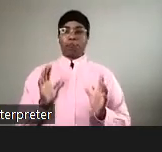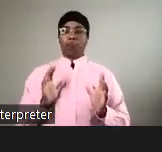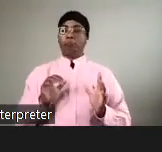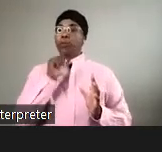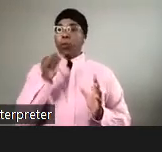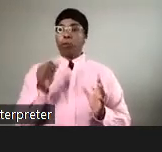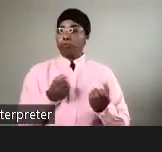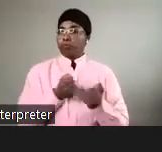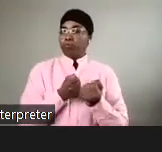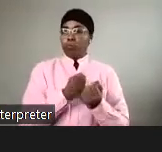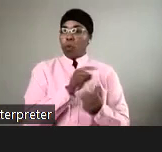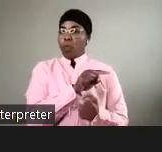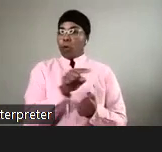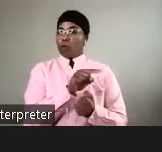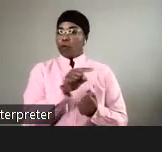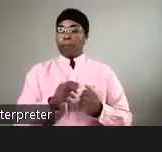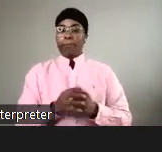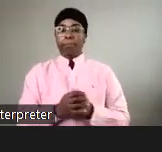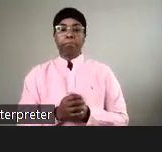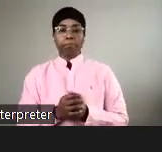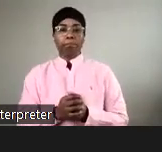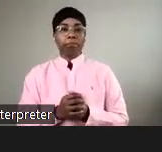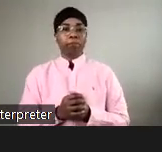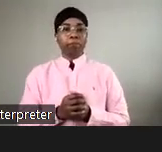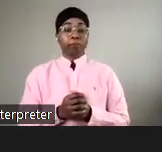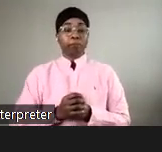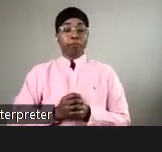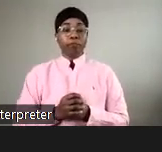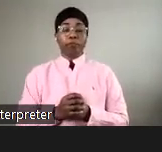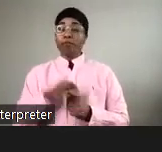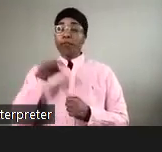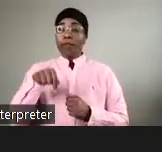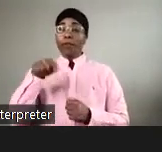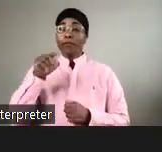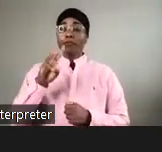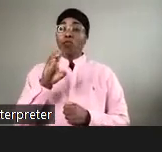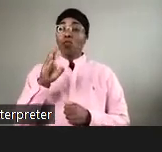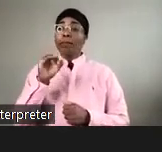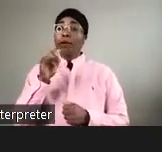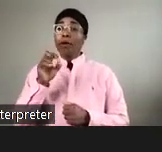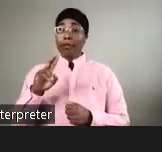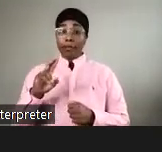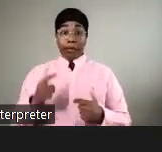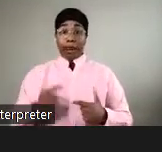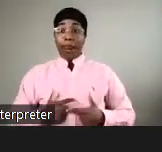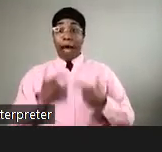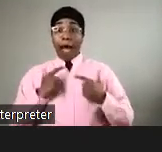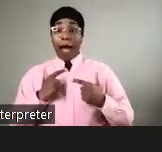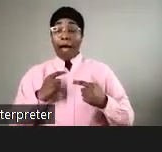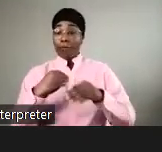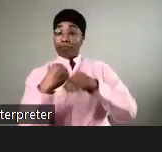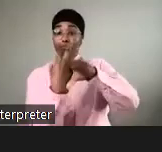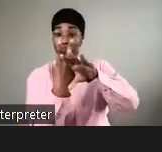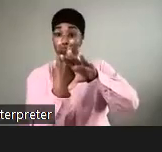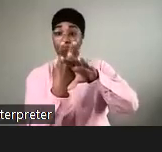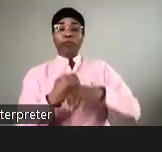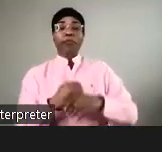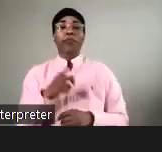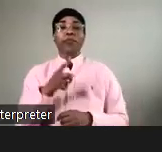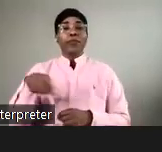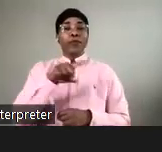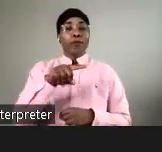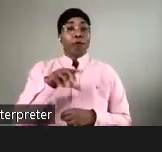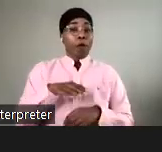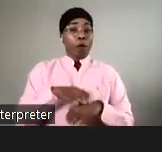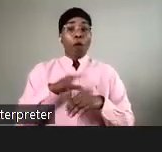This webinar is being recorded live and all of you are active participants. Whether you're listening by phone or computer, you are currently on mute during the presentation for